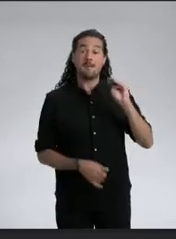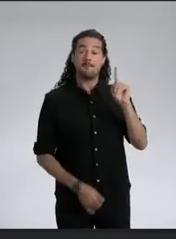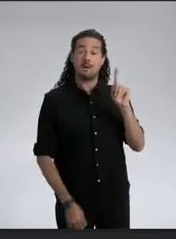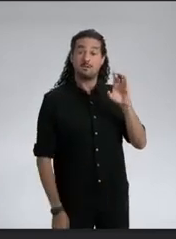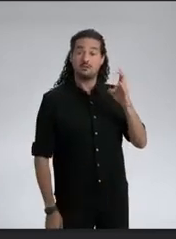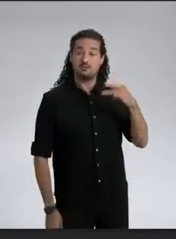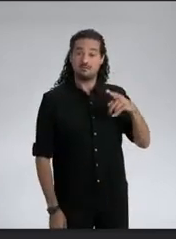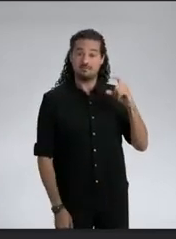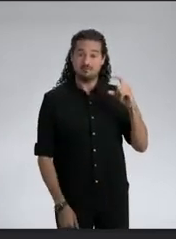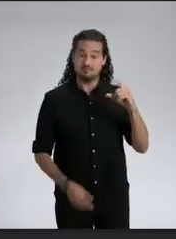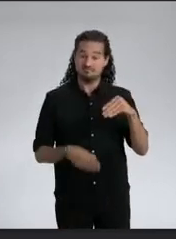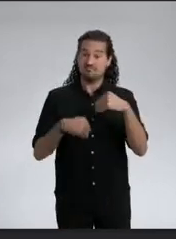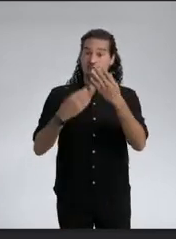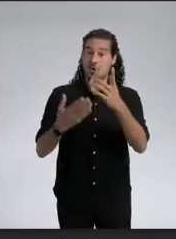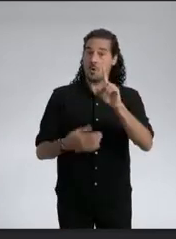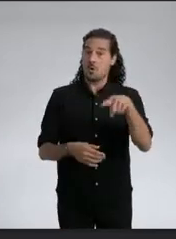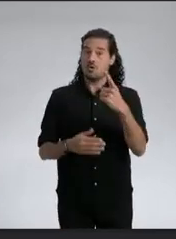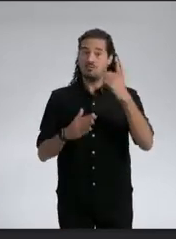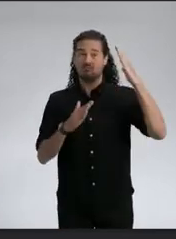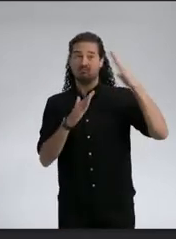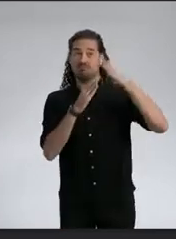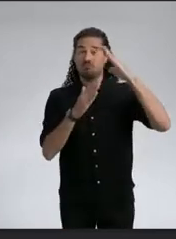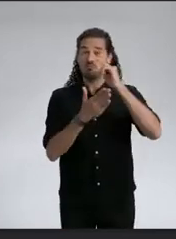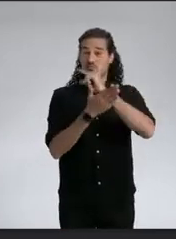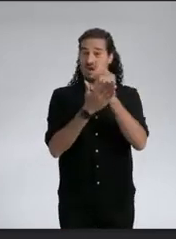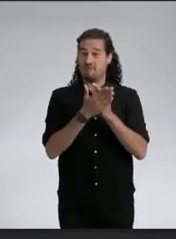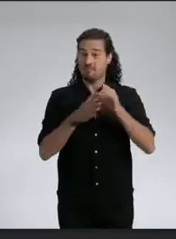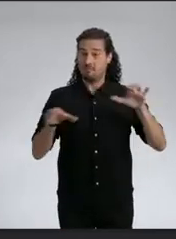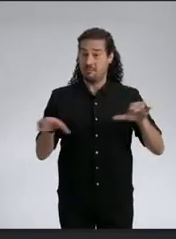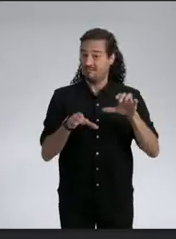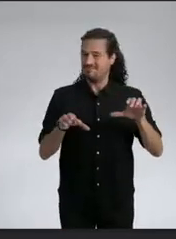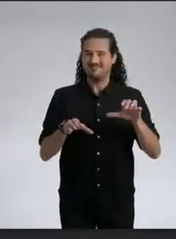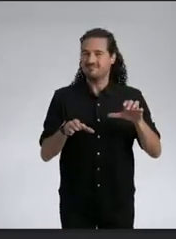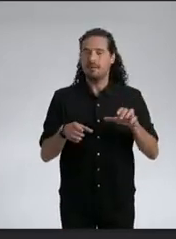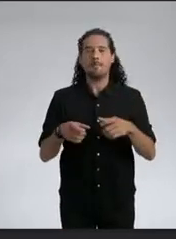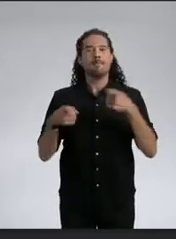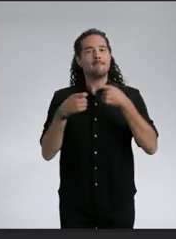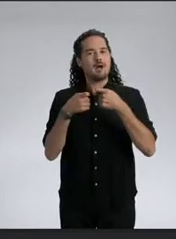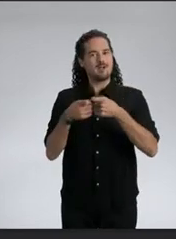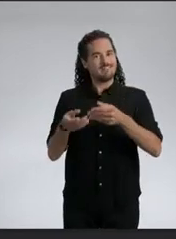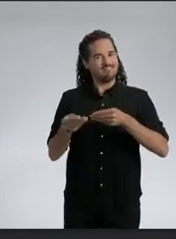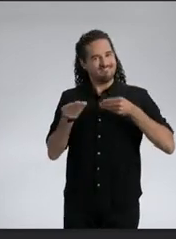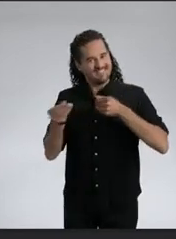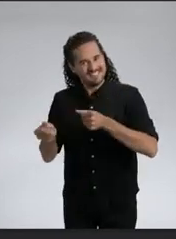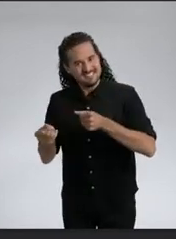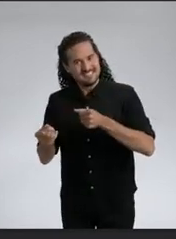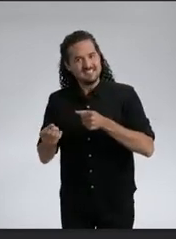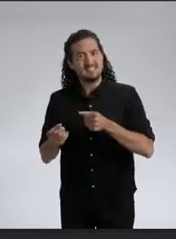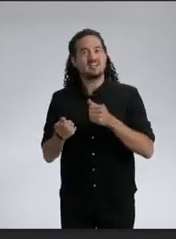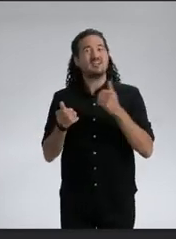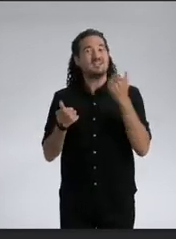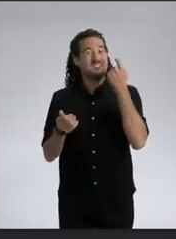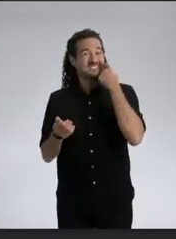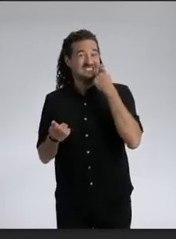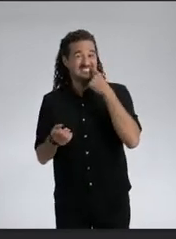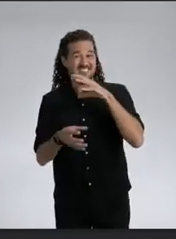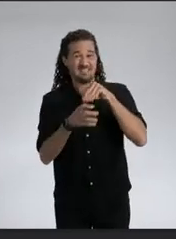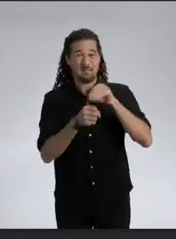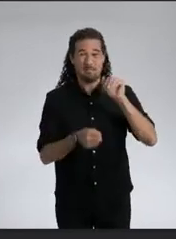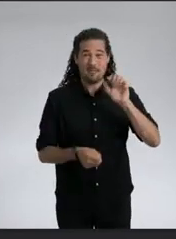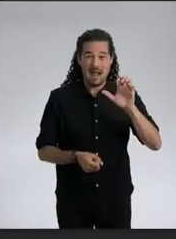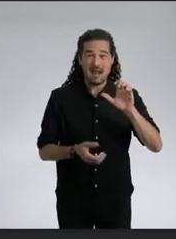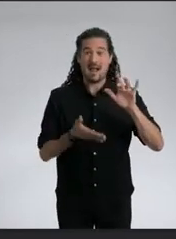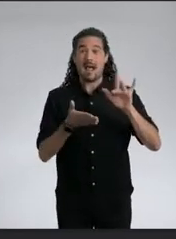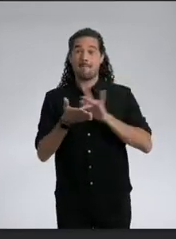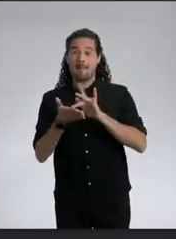an unprecedented level of graphics performance and power efficiency in our latest Macs and iPad Pro, but we have created a